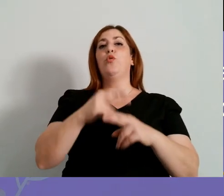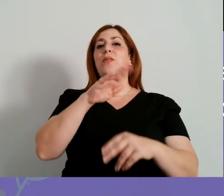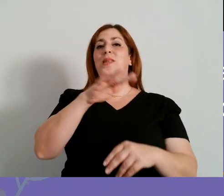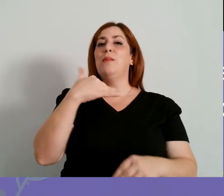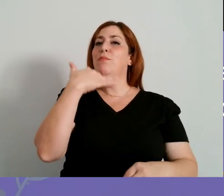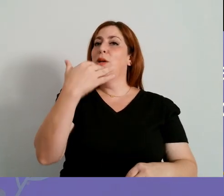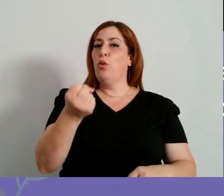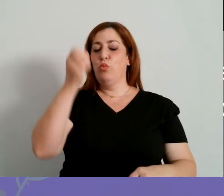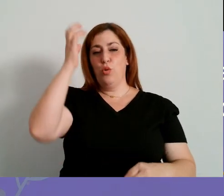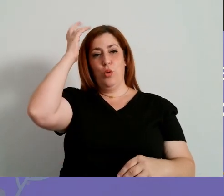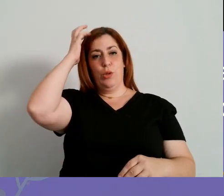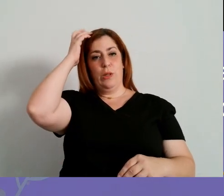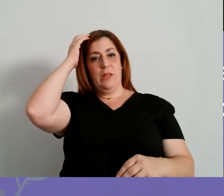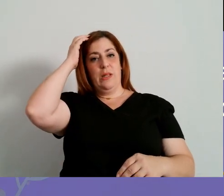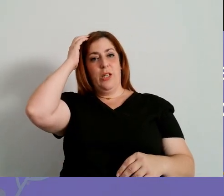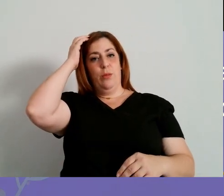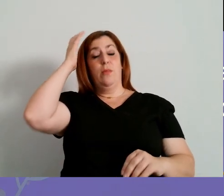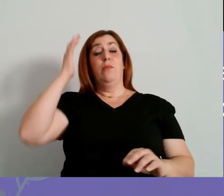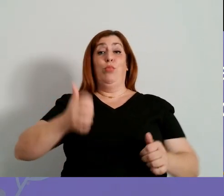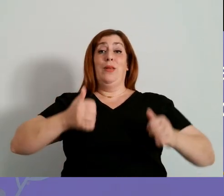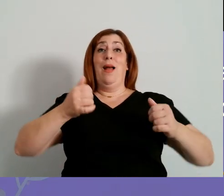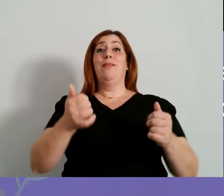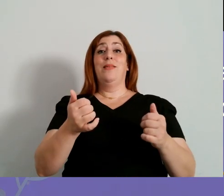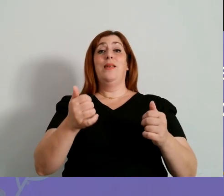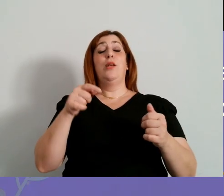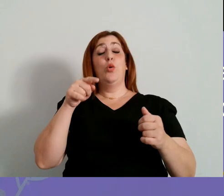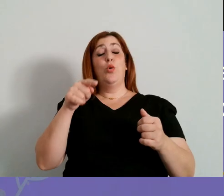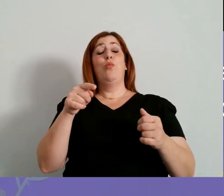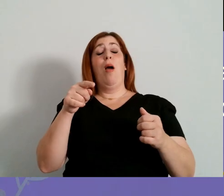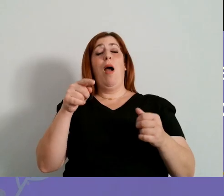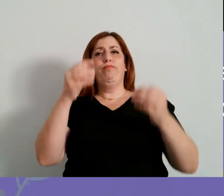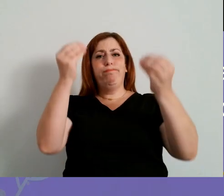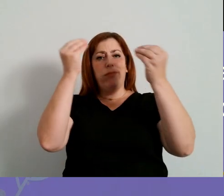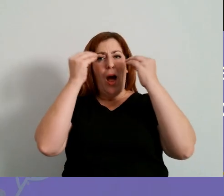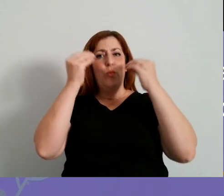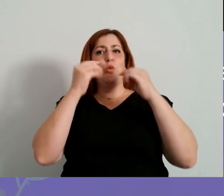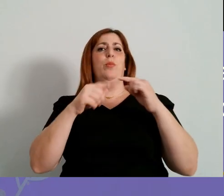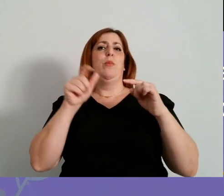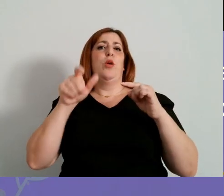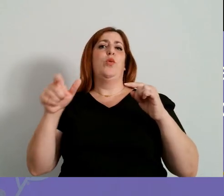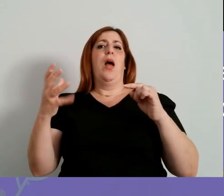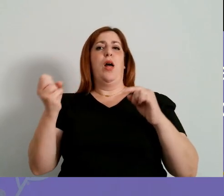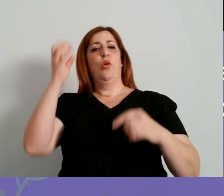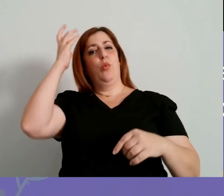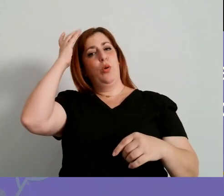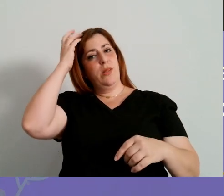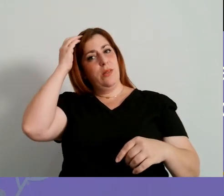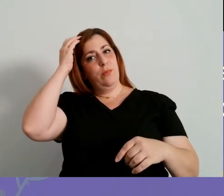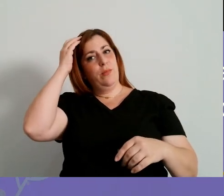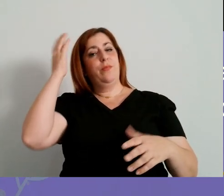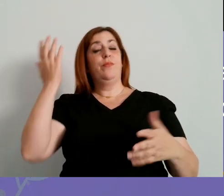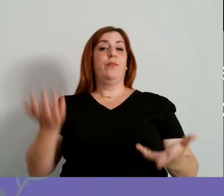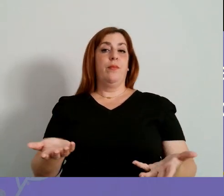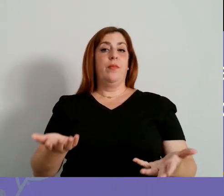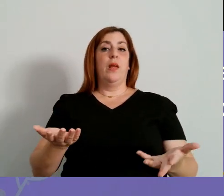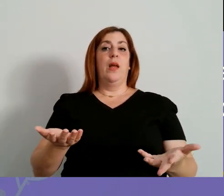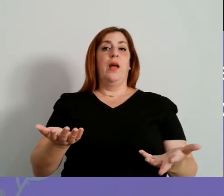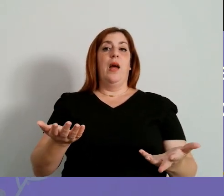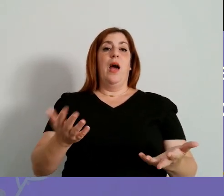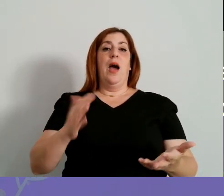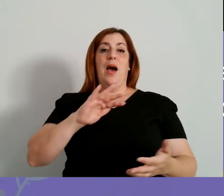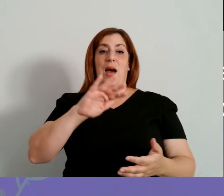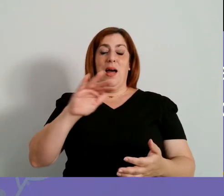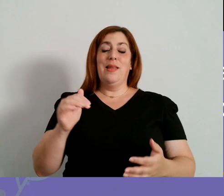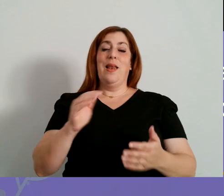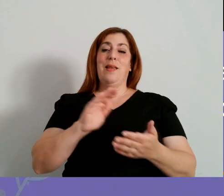maybe start looking up the people that I had mentioned previously. We did send out the presentation, so you